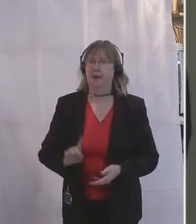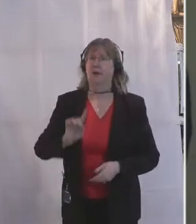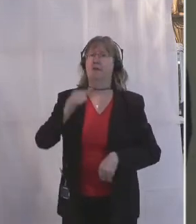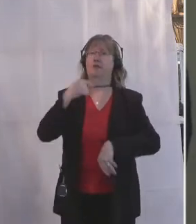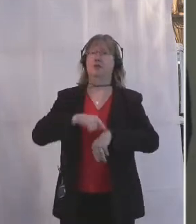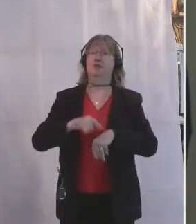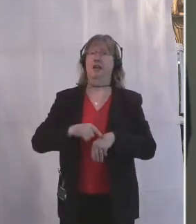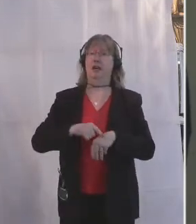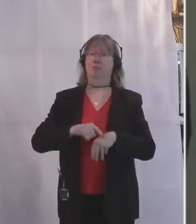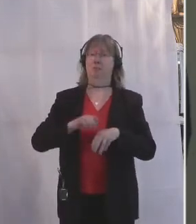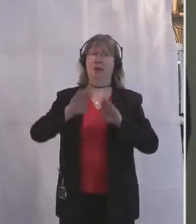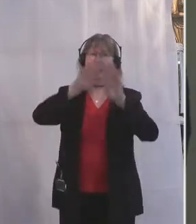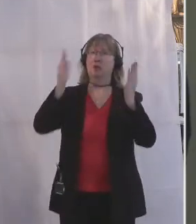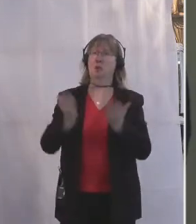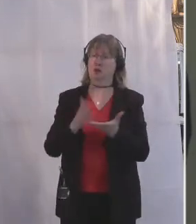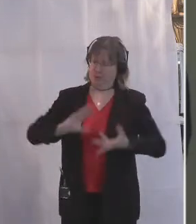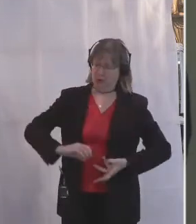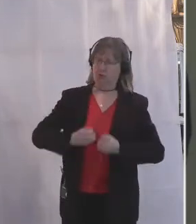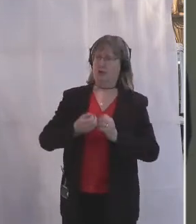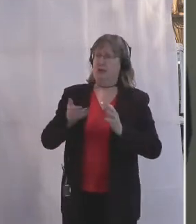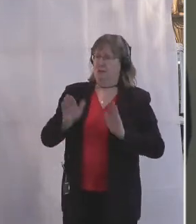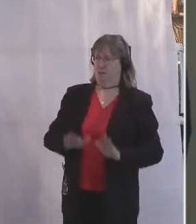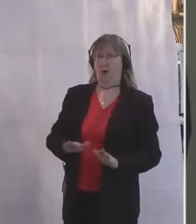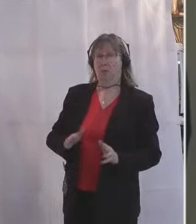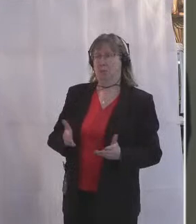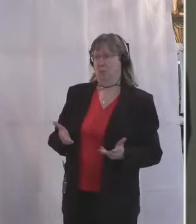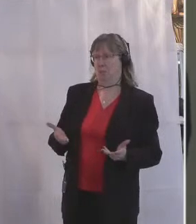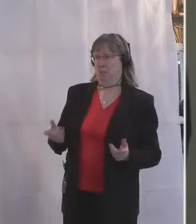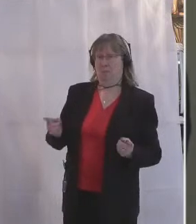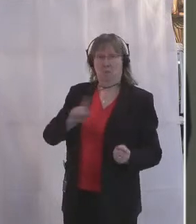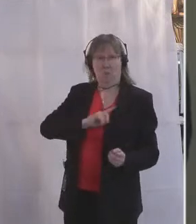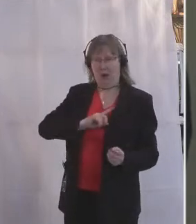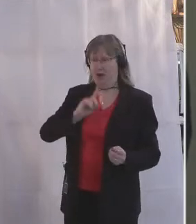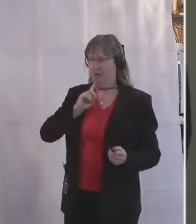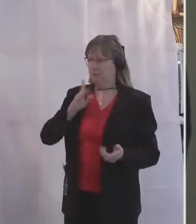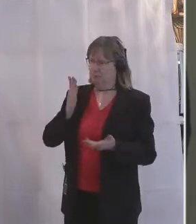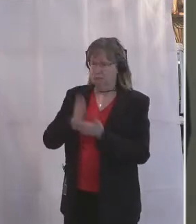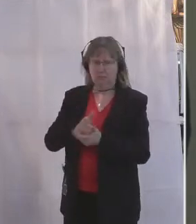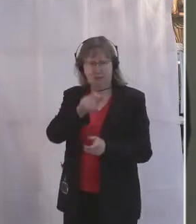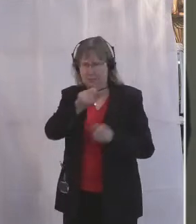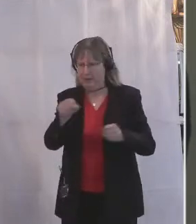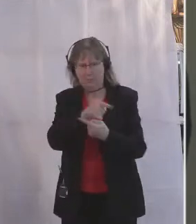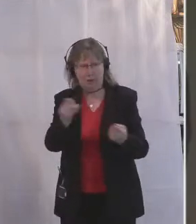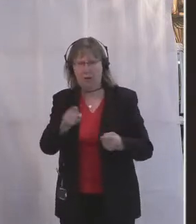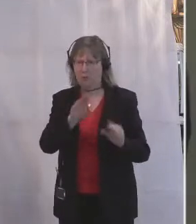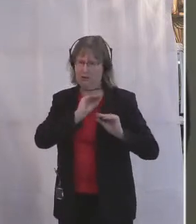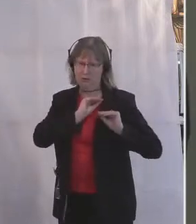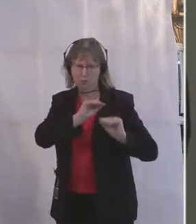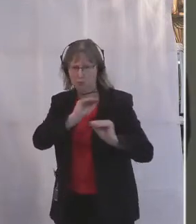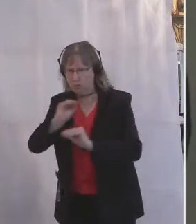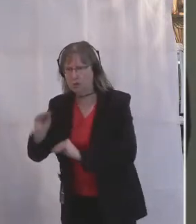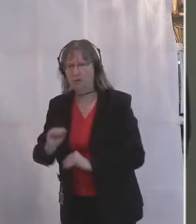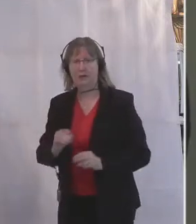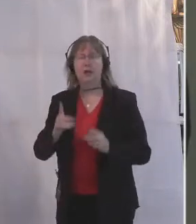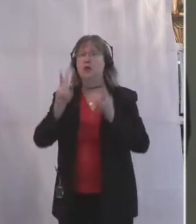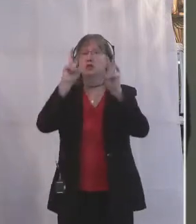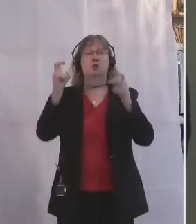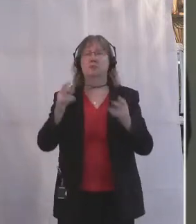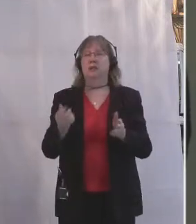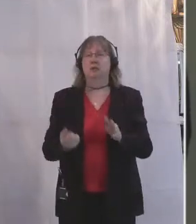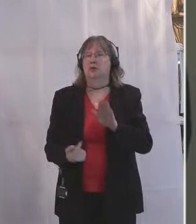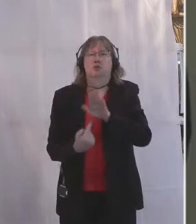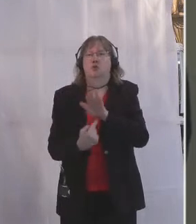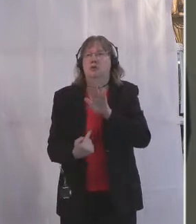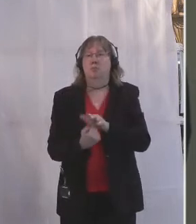been created from a perspective of actually really investing in the people in the room, irrelevant of the subject, as